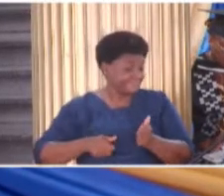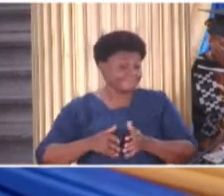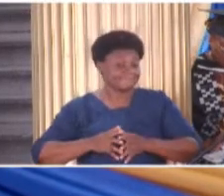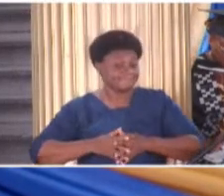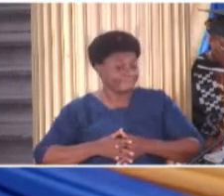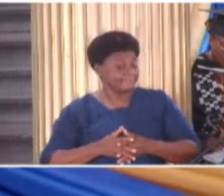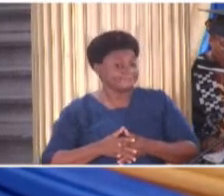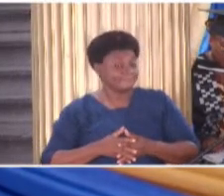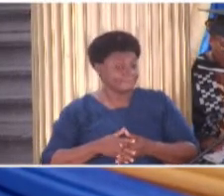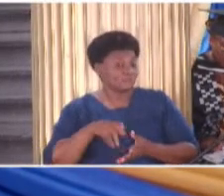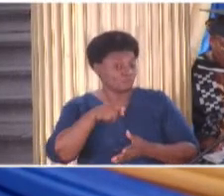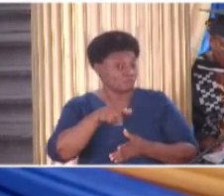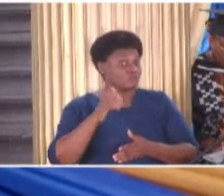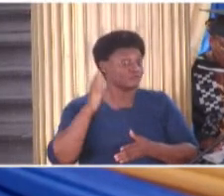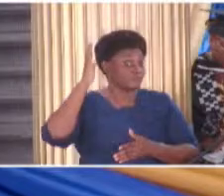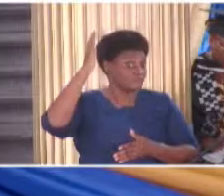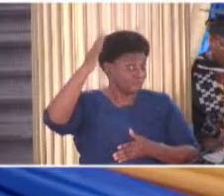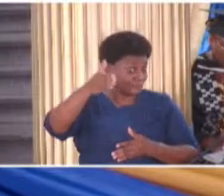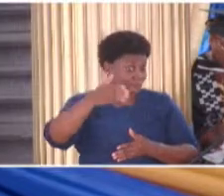And if you are a future entrepreneur,